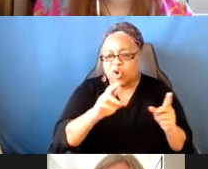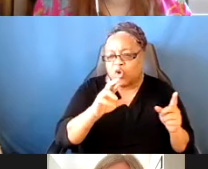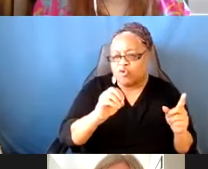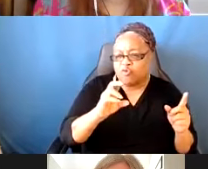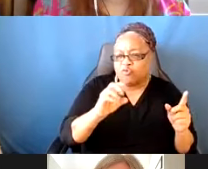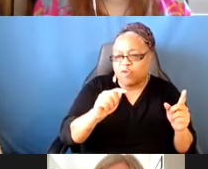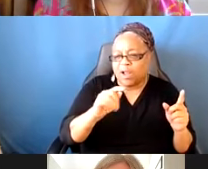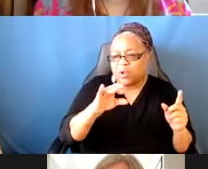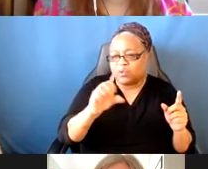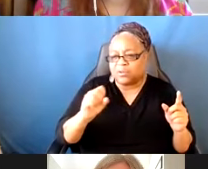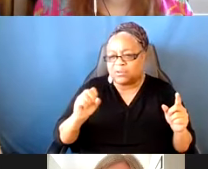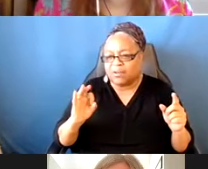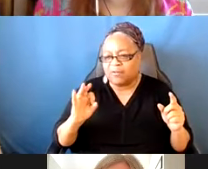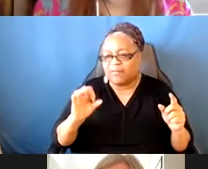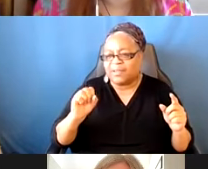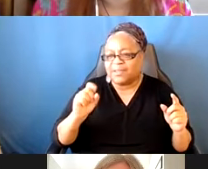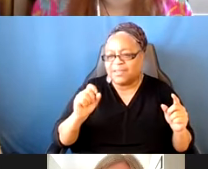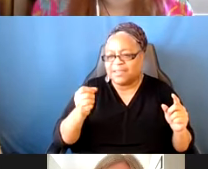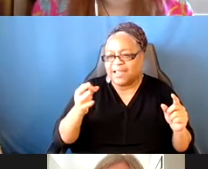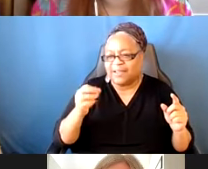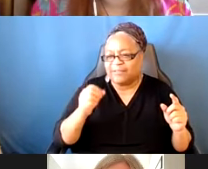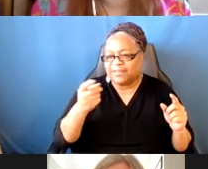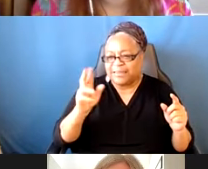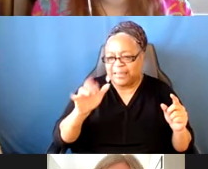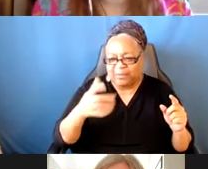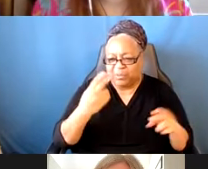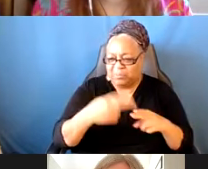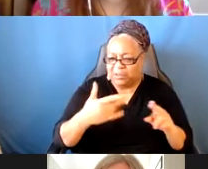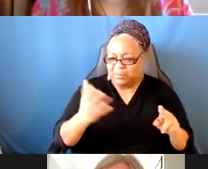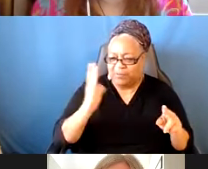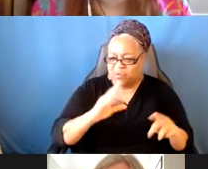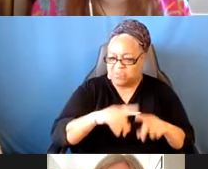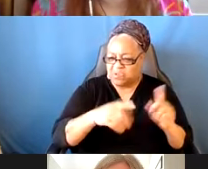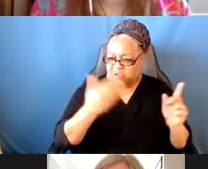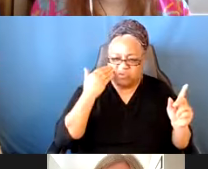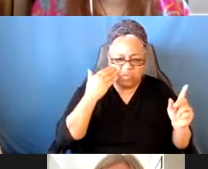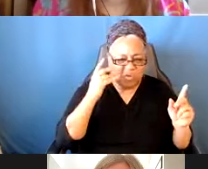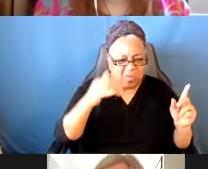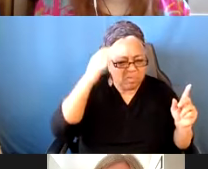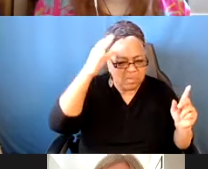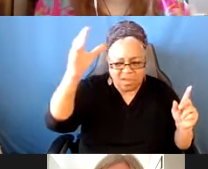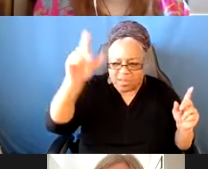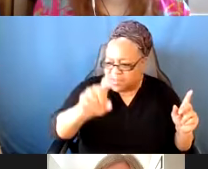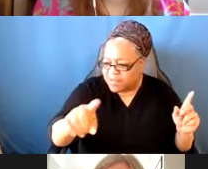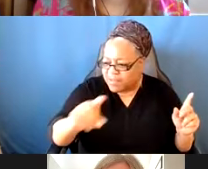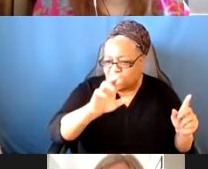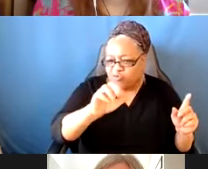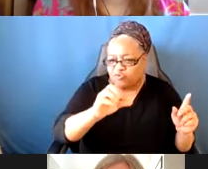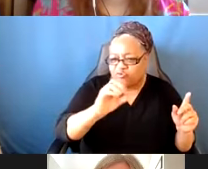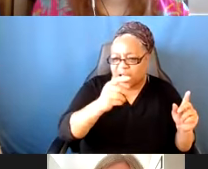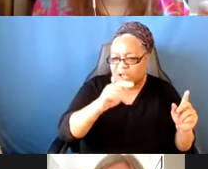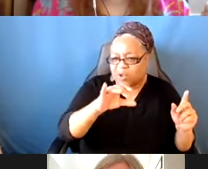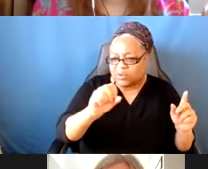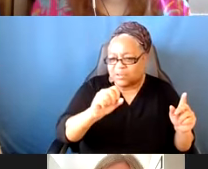of webinars, but I would love to know, like, are you familiar with this concept of routes of safety outside of